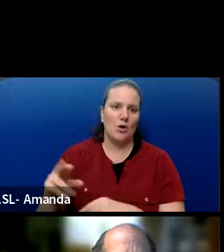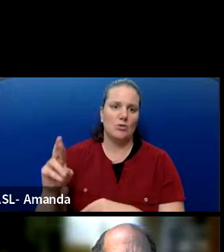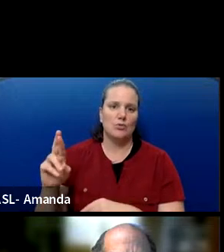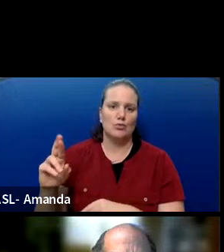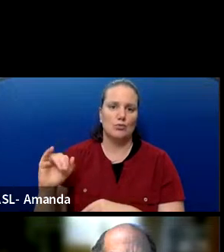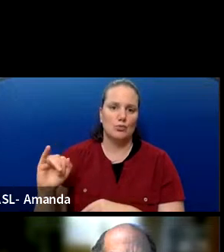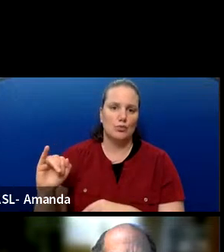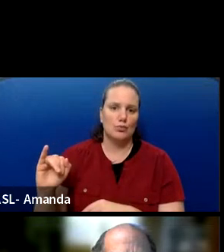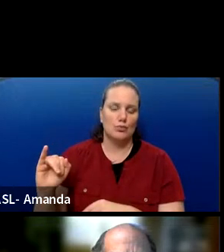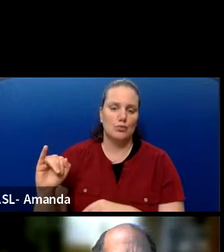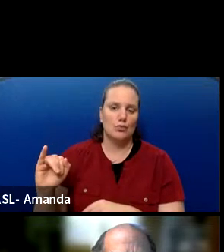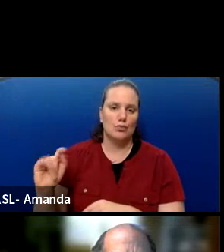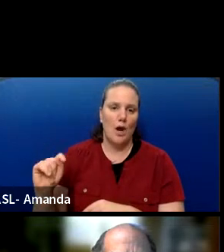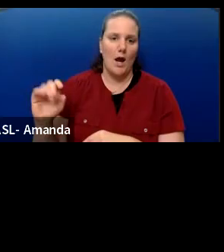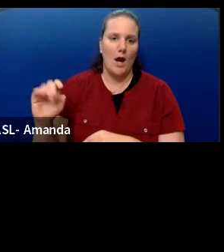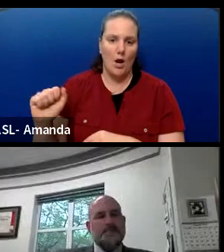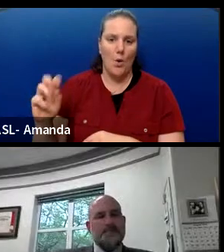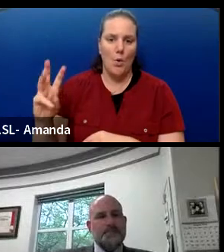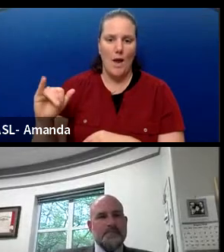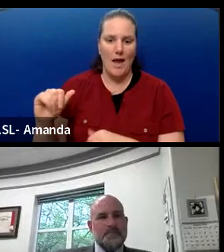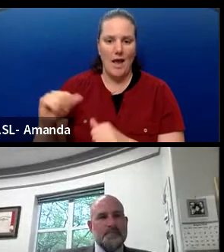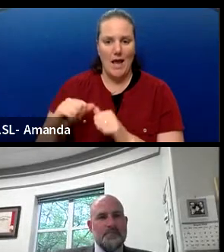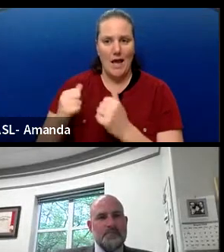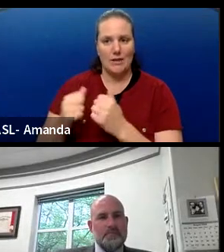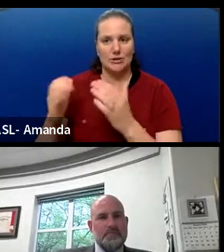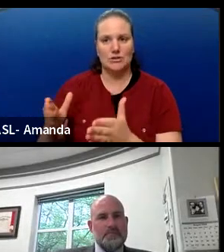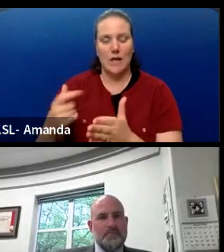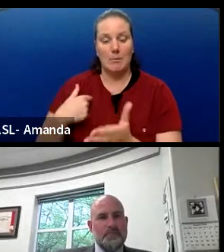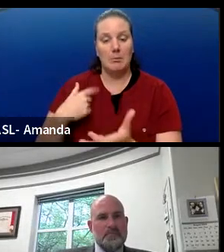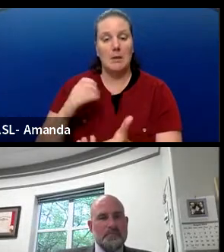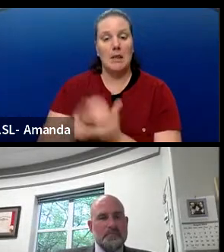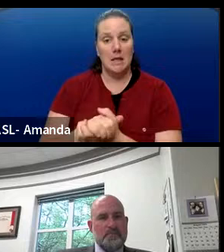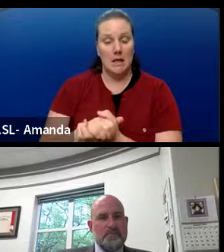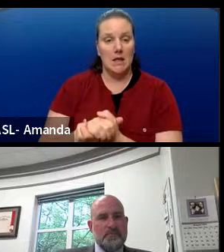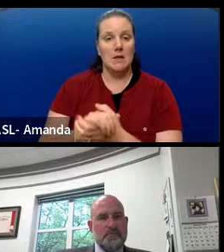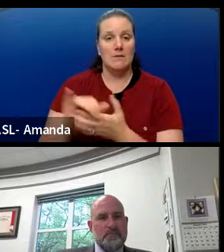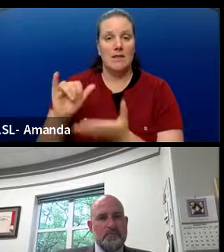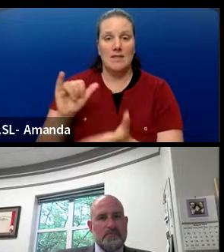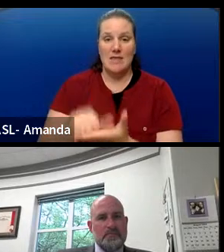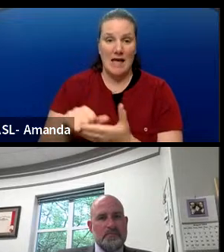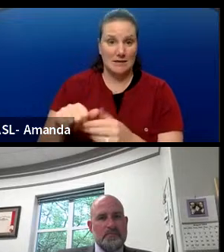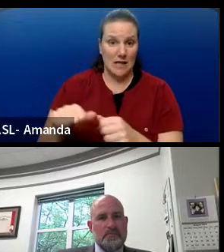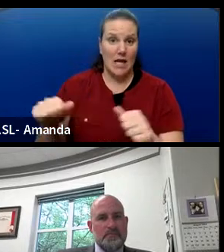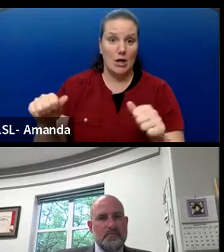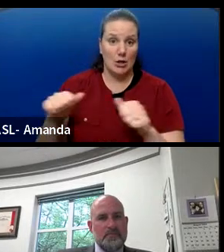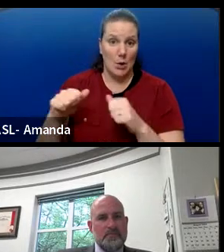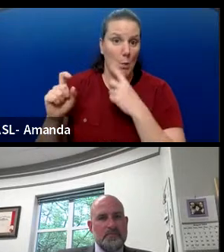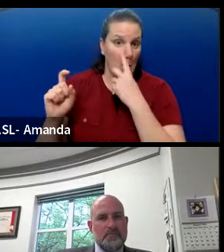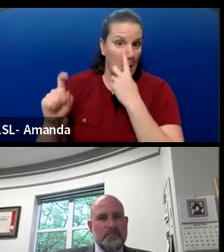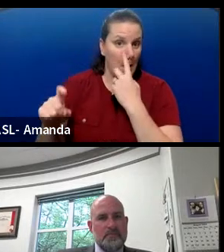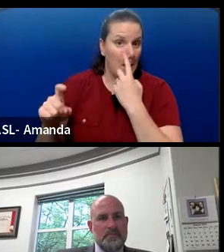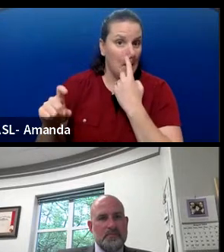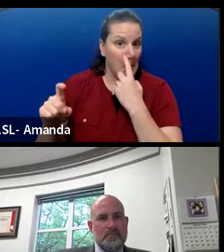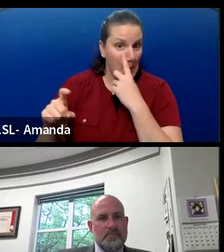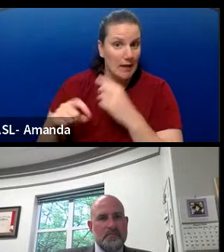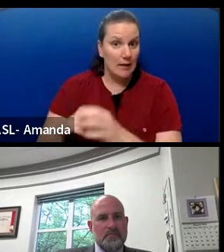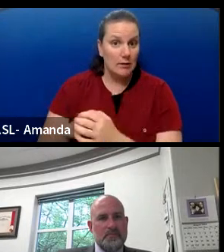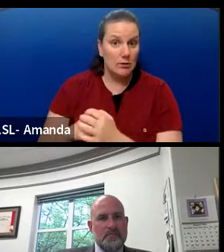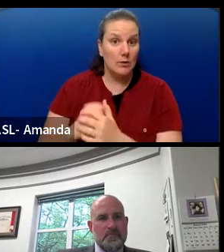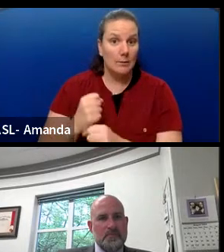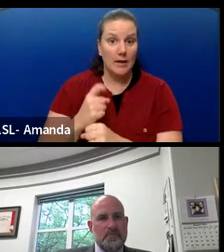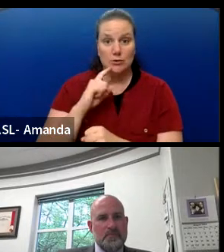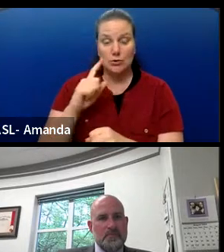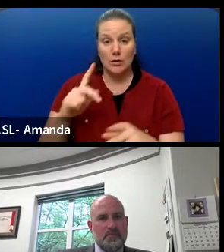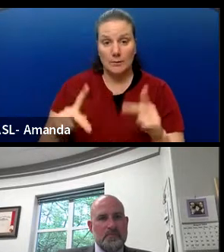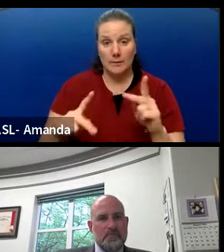right-of-way agents. And I believe that that's an area where we need to make sure